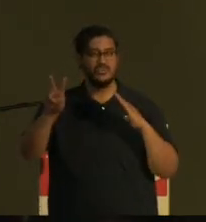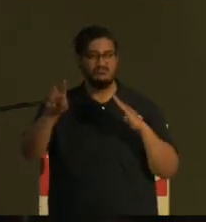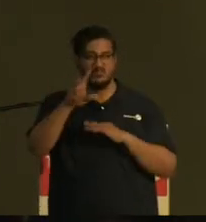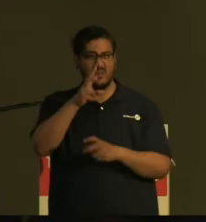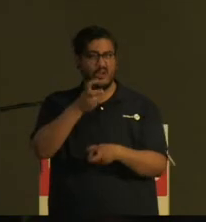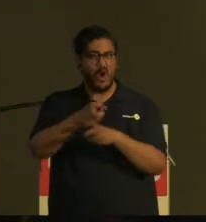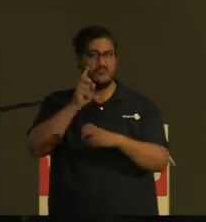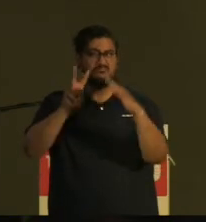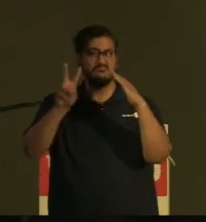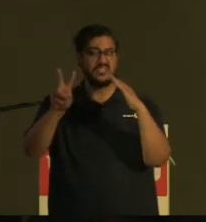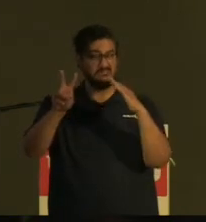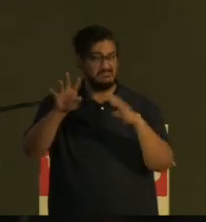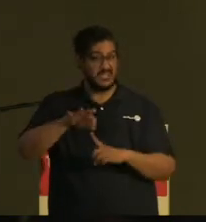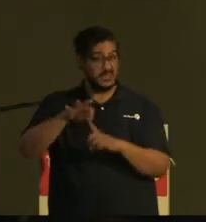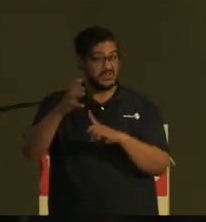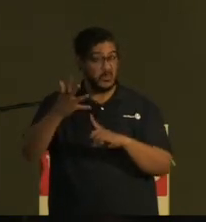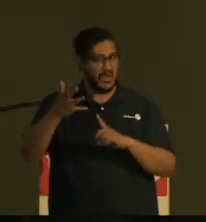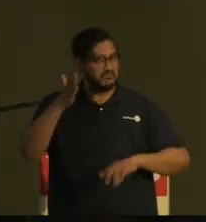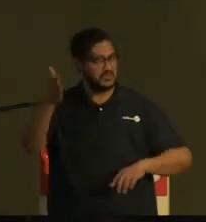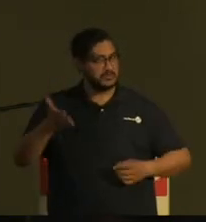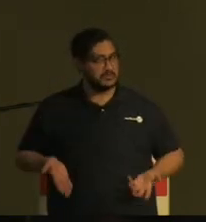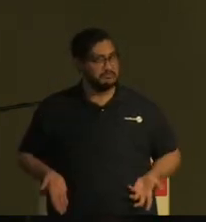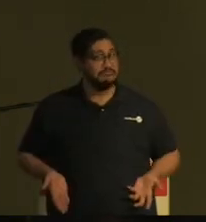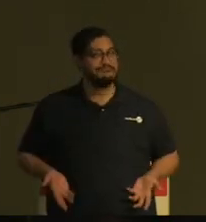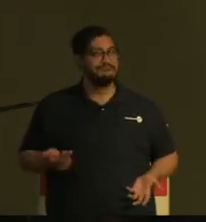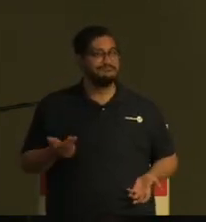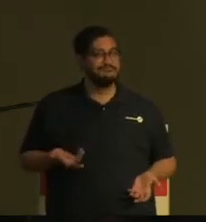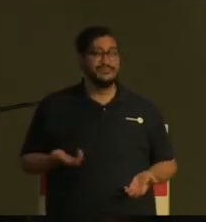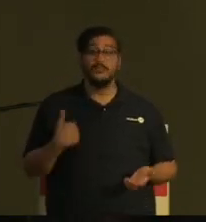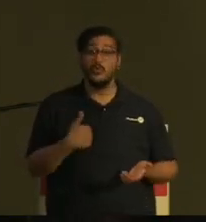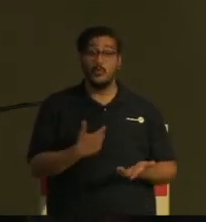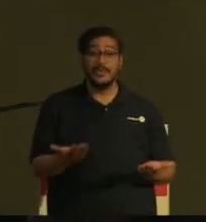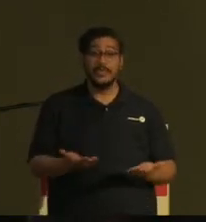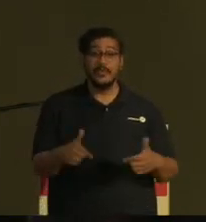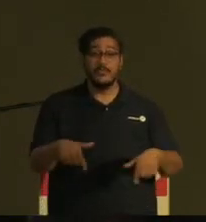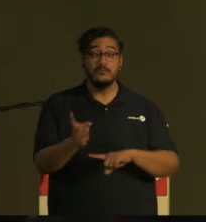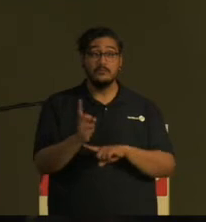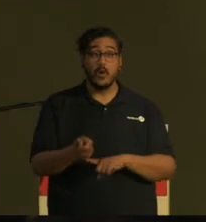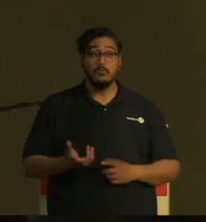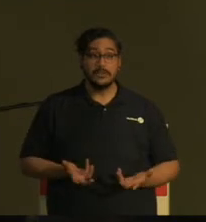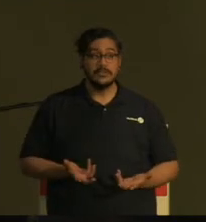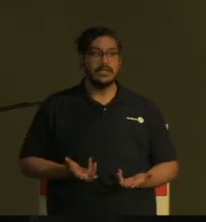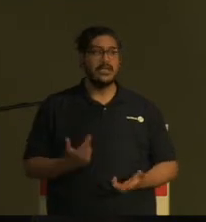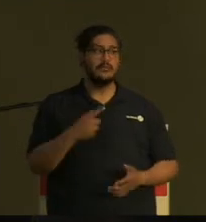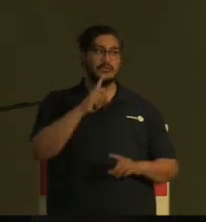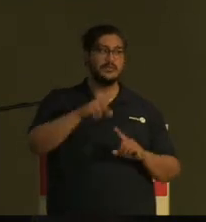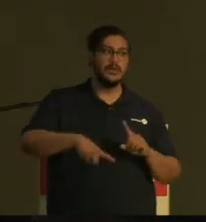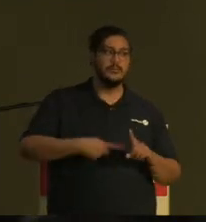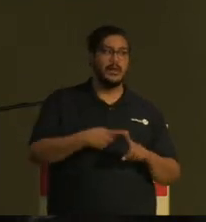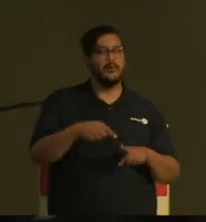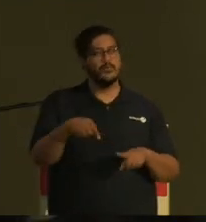the future. And so we're here in this moment, and we're talking about